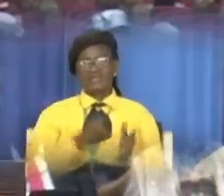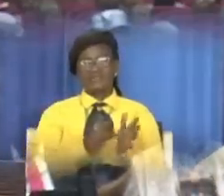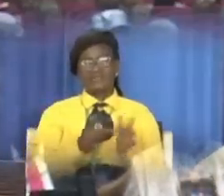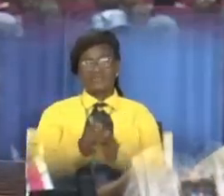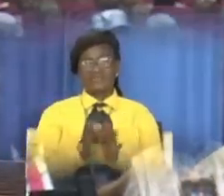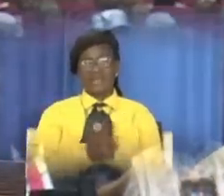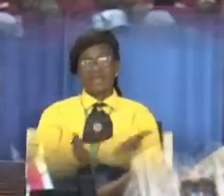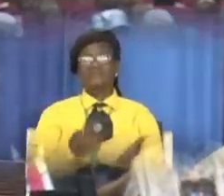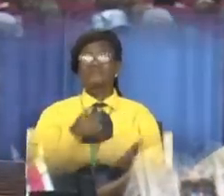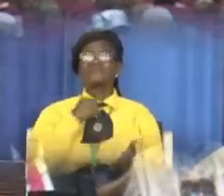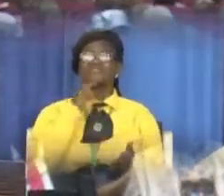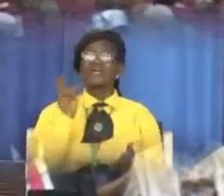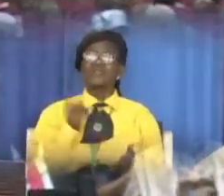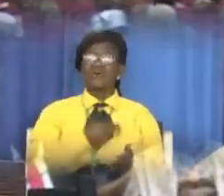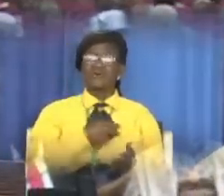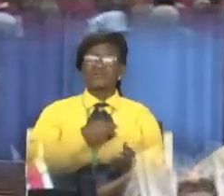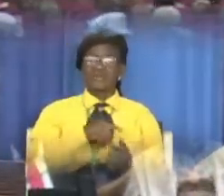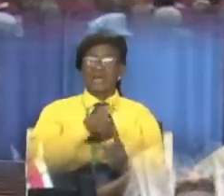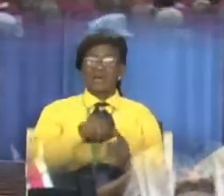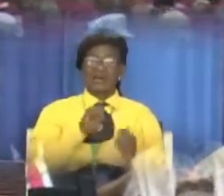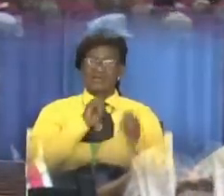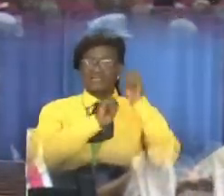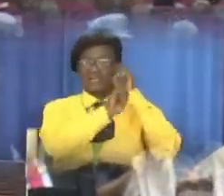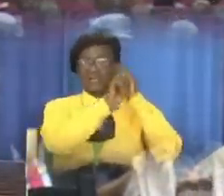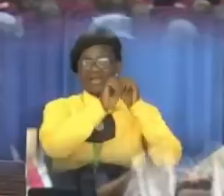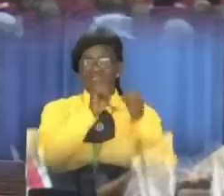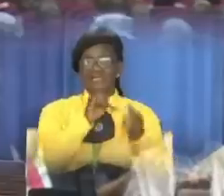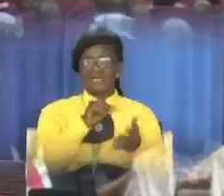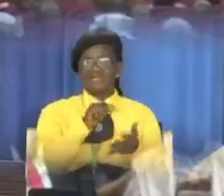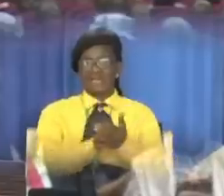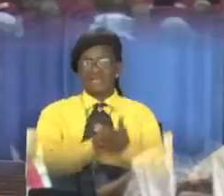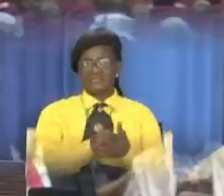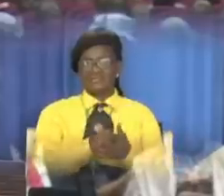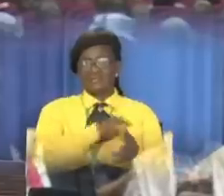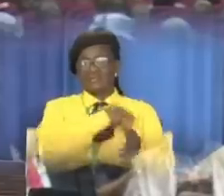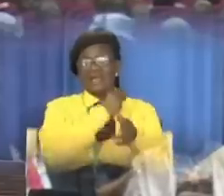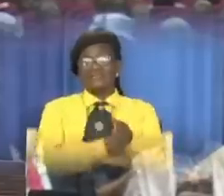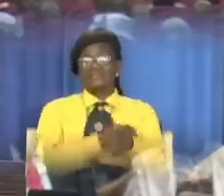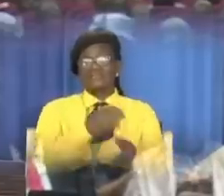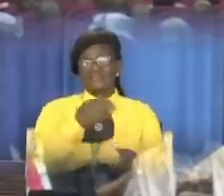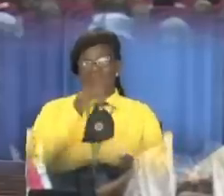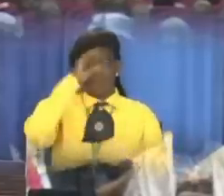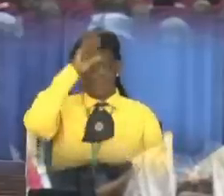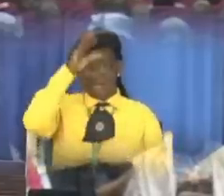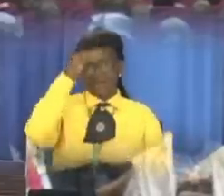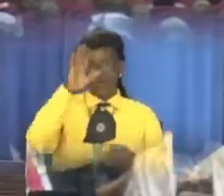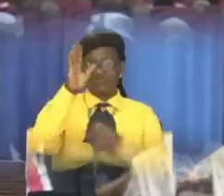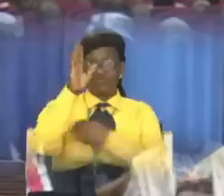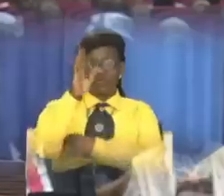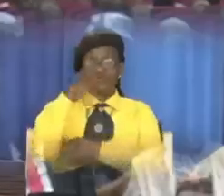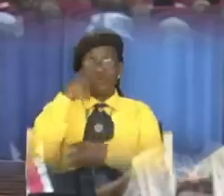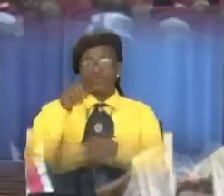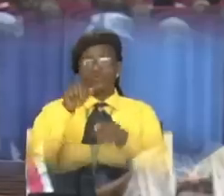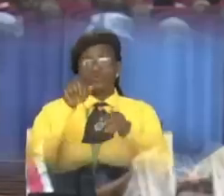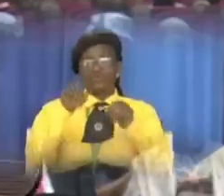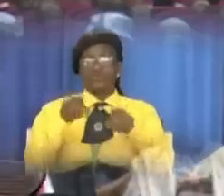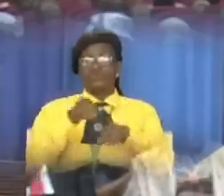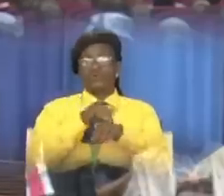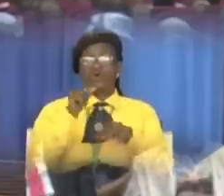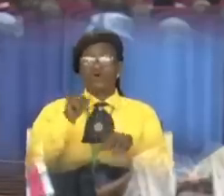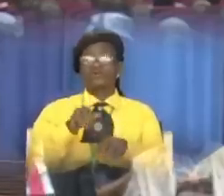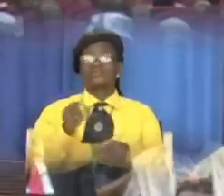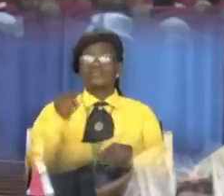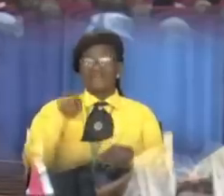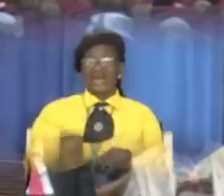us about Elijah, that mighty man of God who could call down fire from heaven at